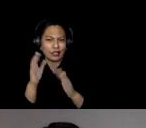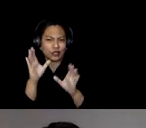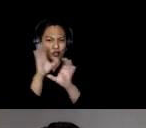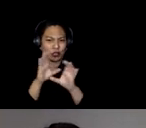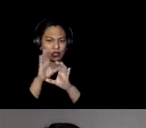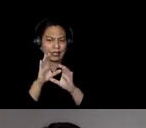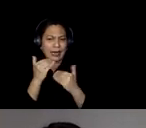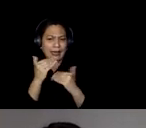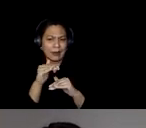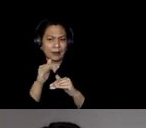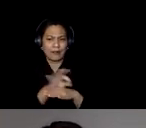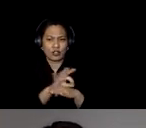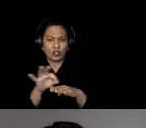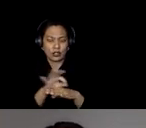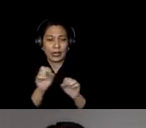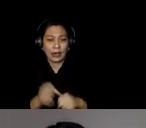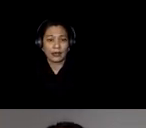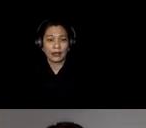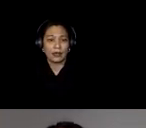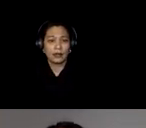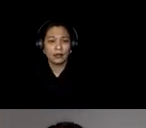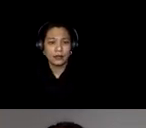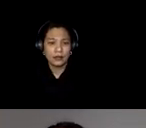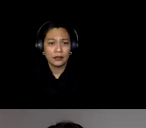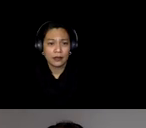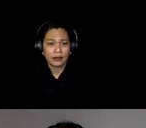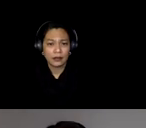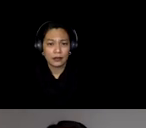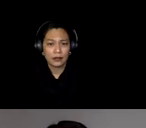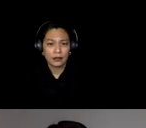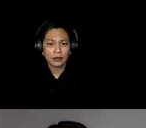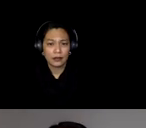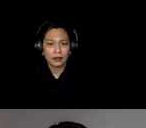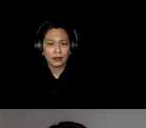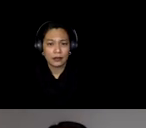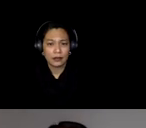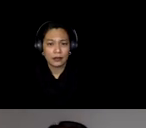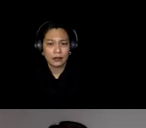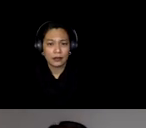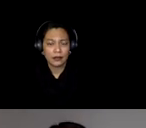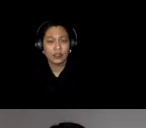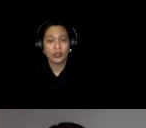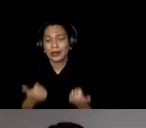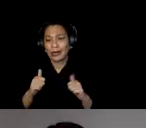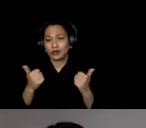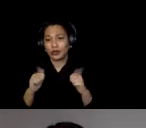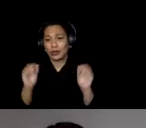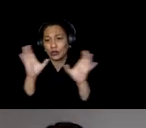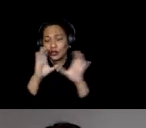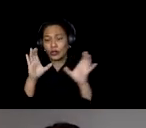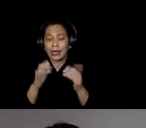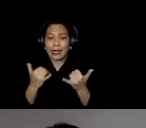functionality. But let's search again. What did you say about contemporary classical music? Yeah.